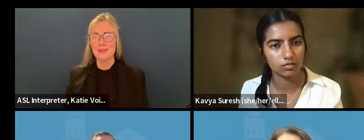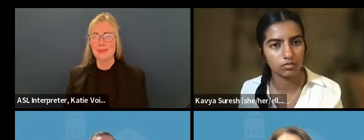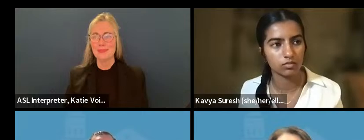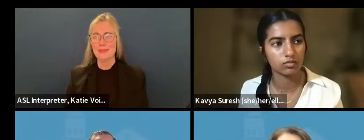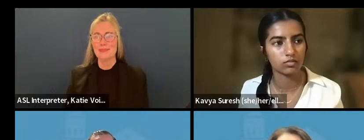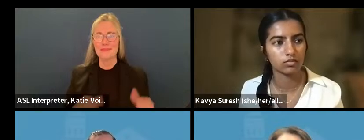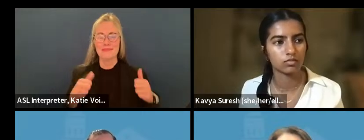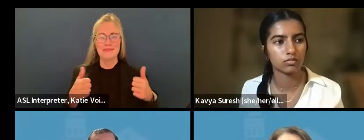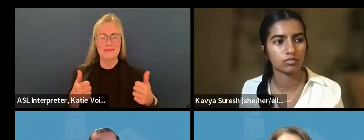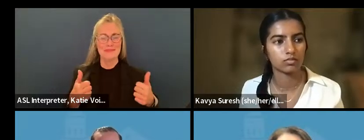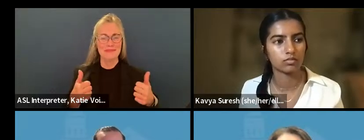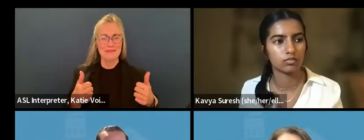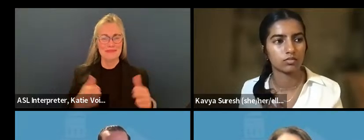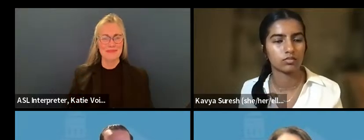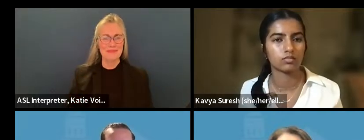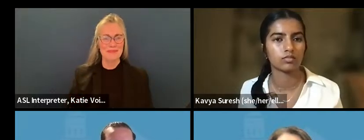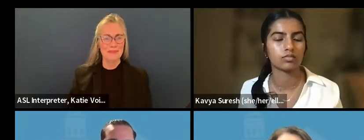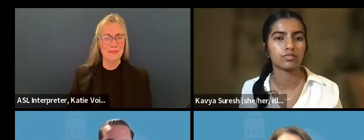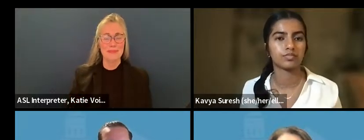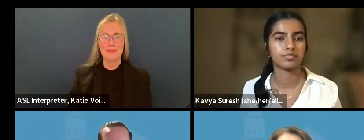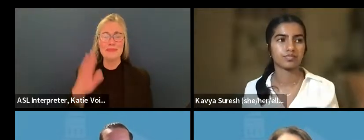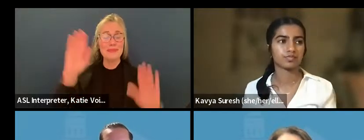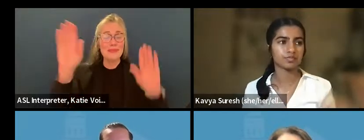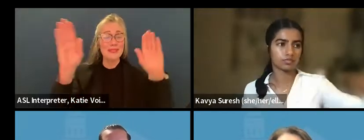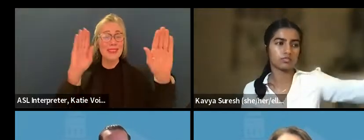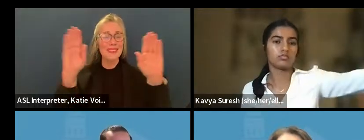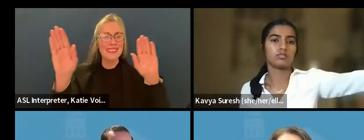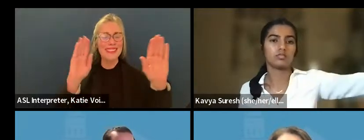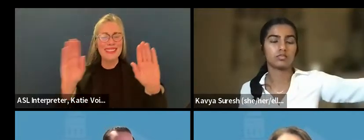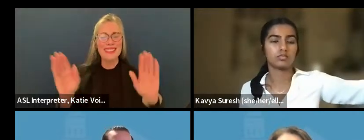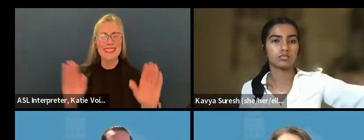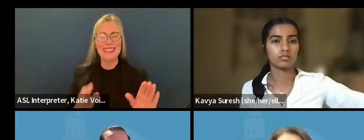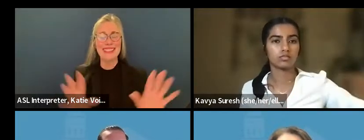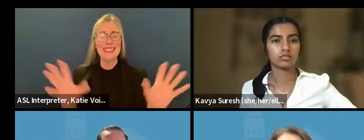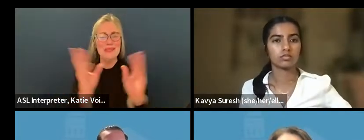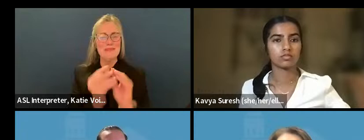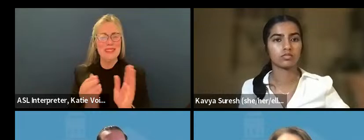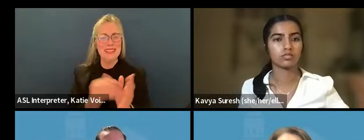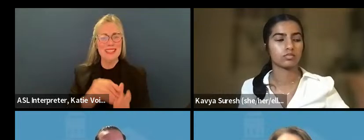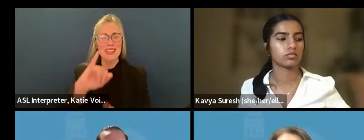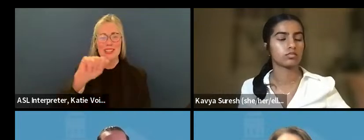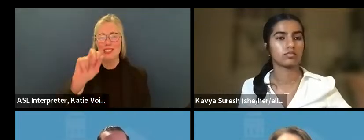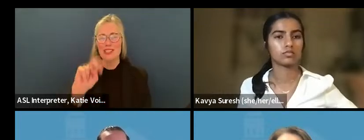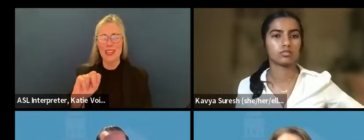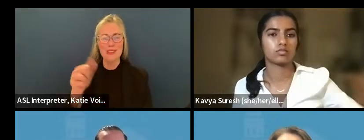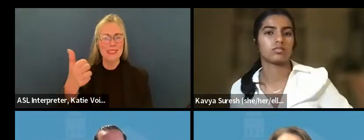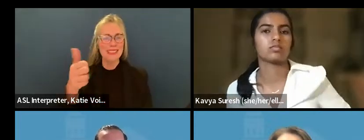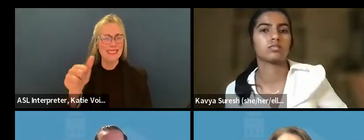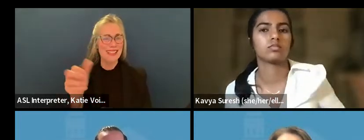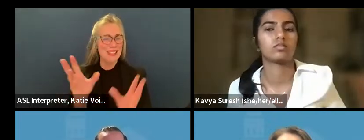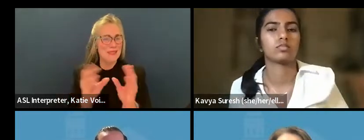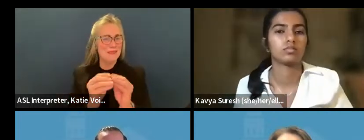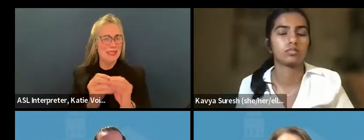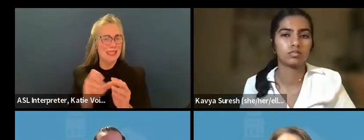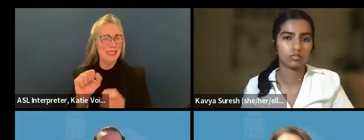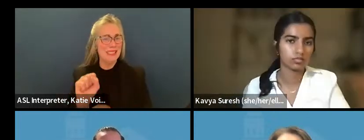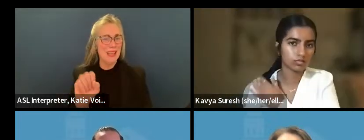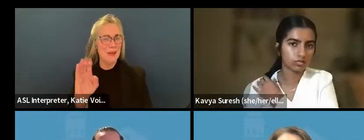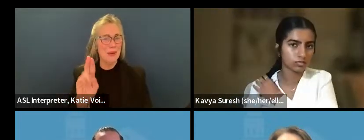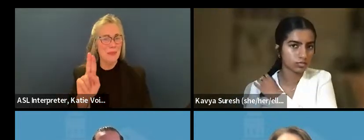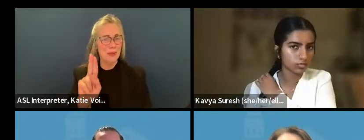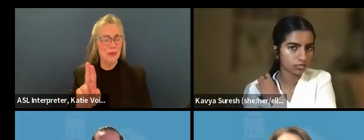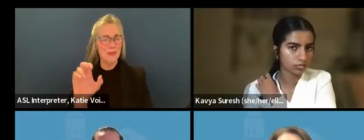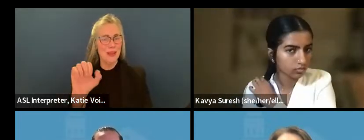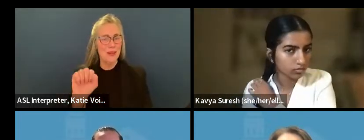Okay. Good evening, everyone. I'd like to reconvene the January 10th meeting of the Santa Barbara Unified School Board